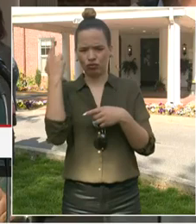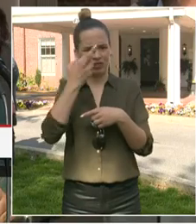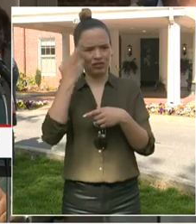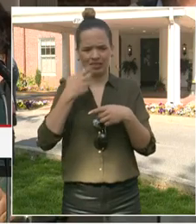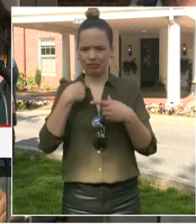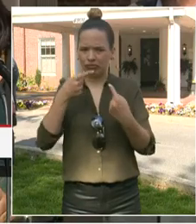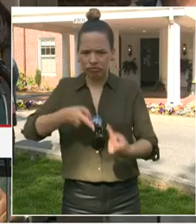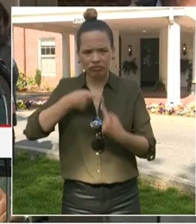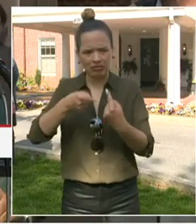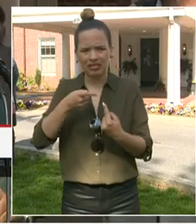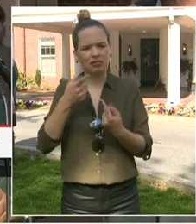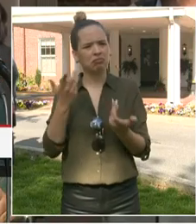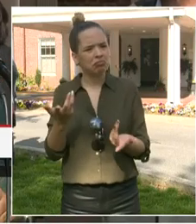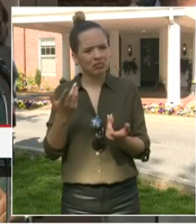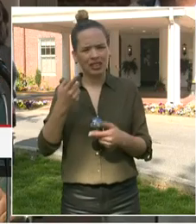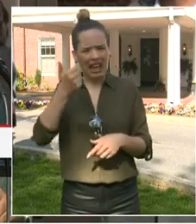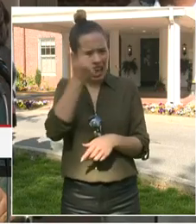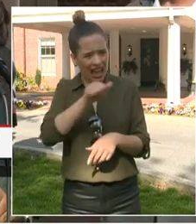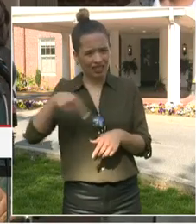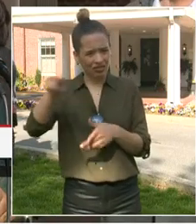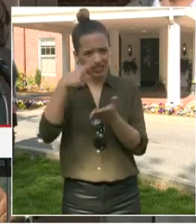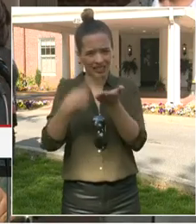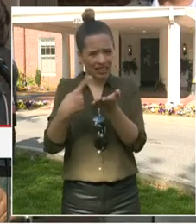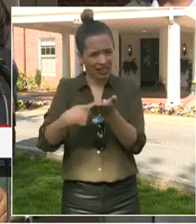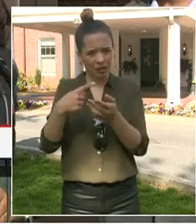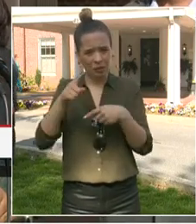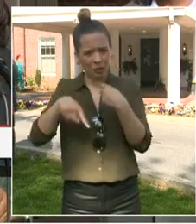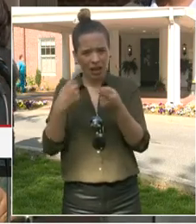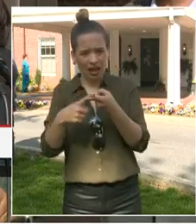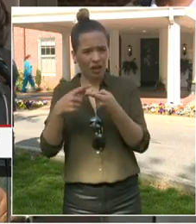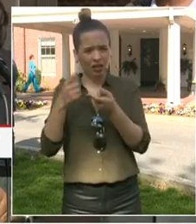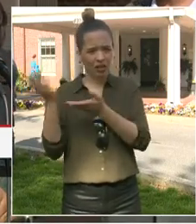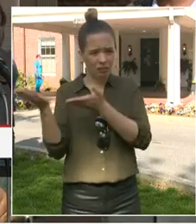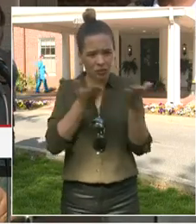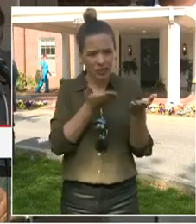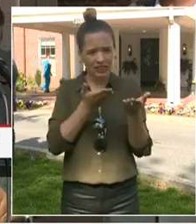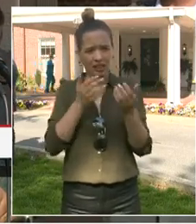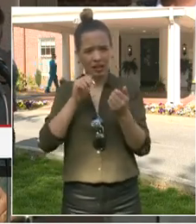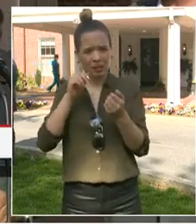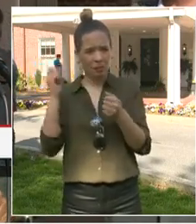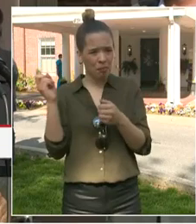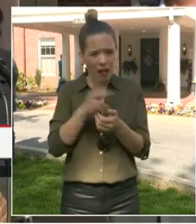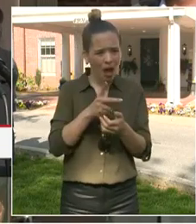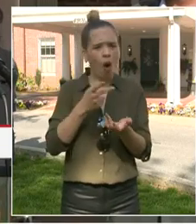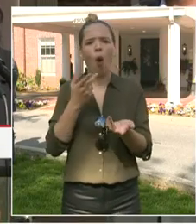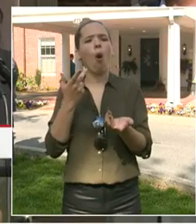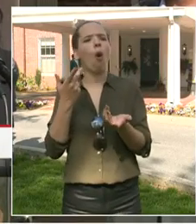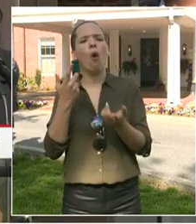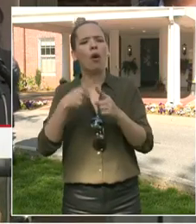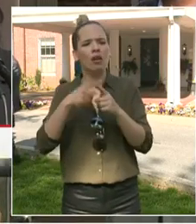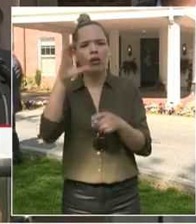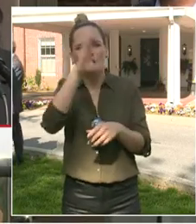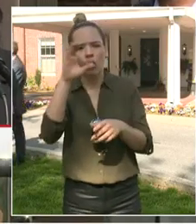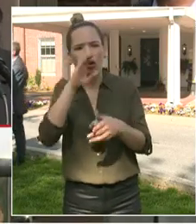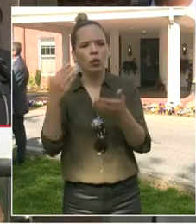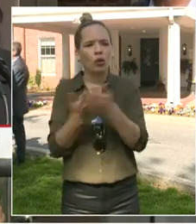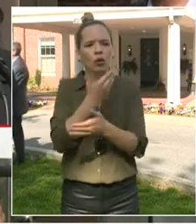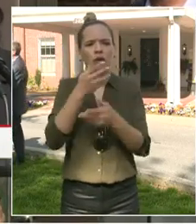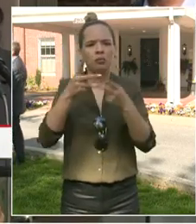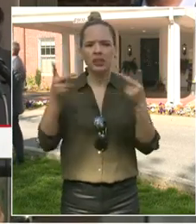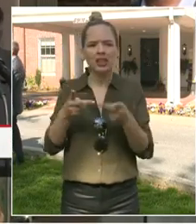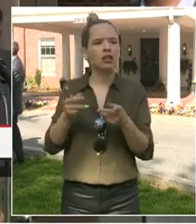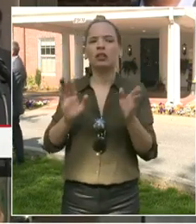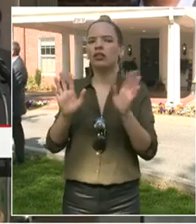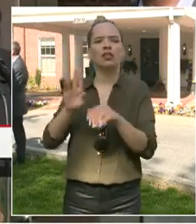if maybe some of those people could be brought back, or are you just moving towards finding new people to come? Of course, we want people to come back. Now, some people have